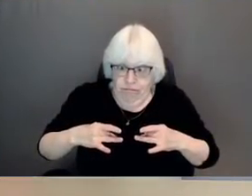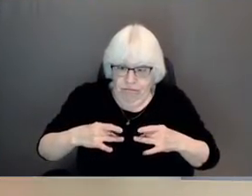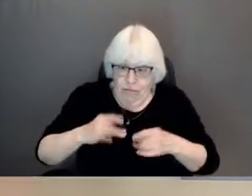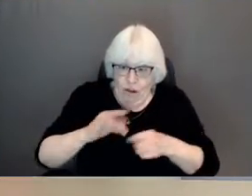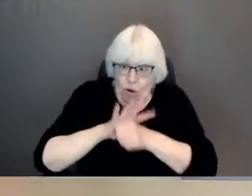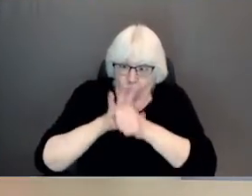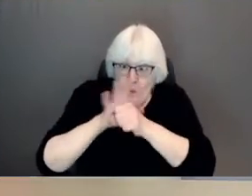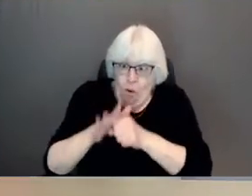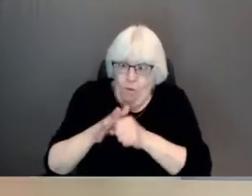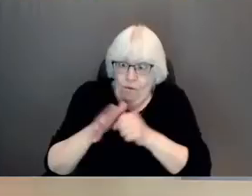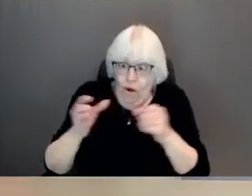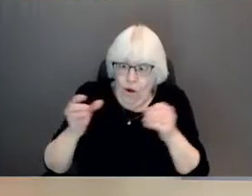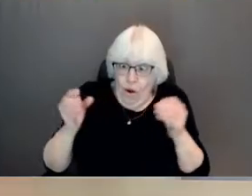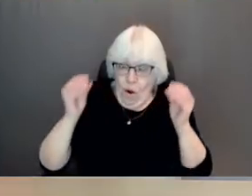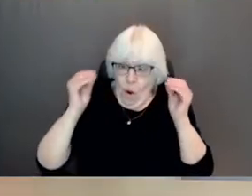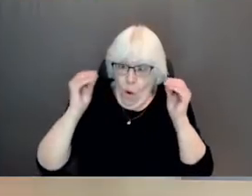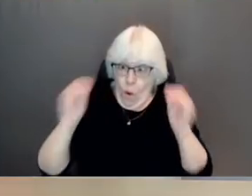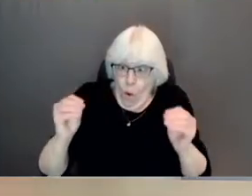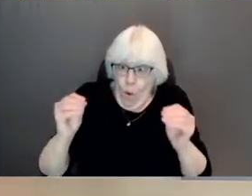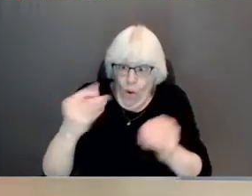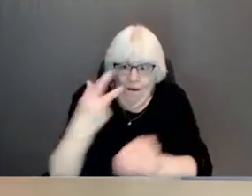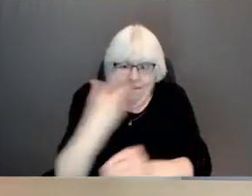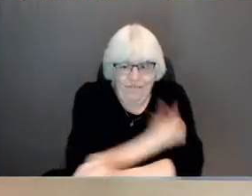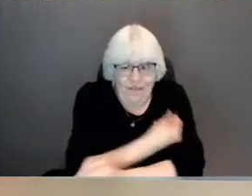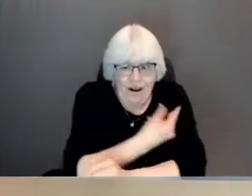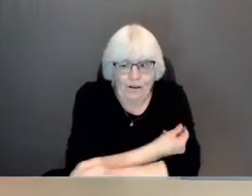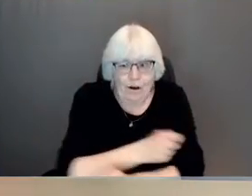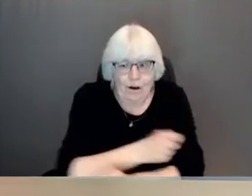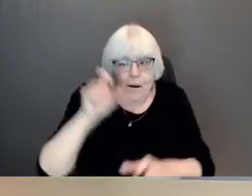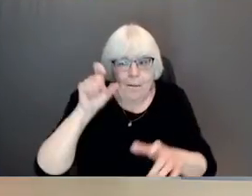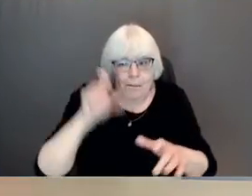positive test, whichever is shortest.